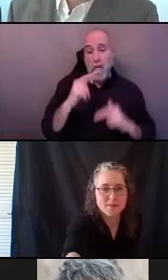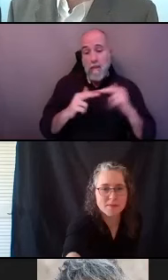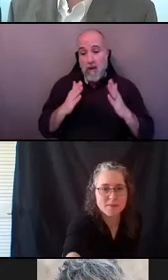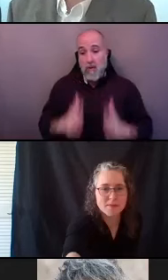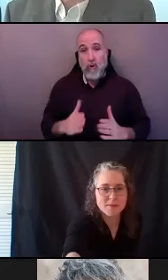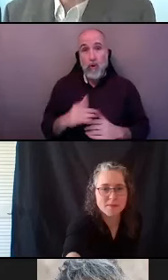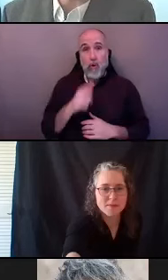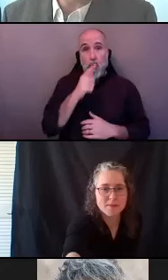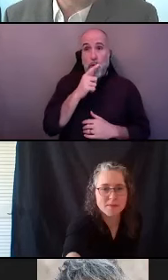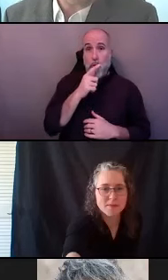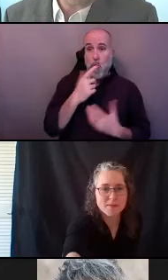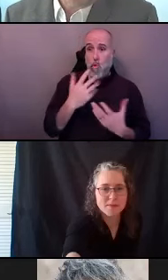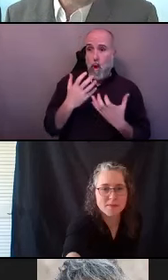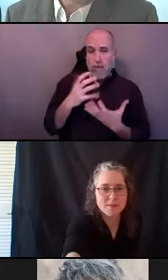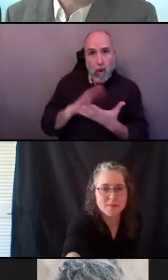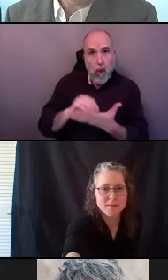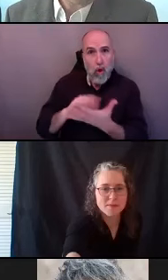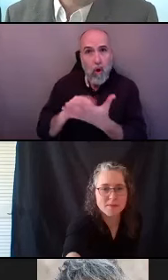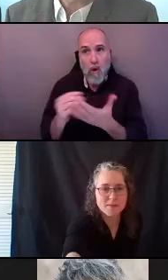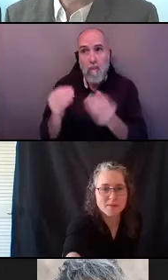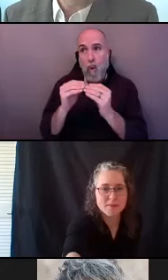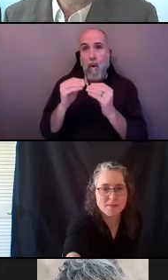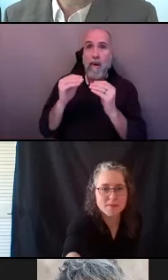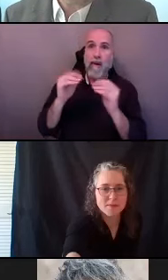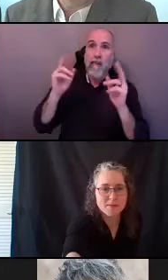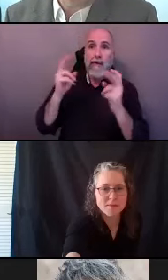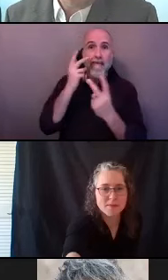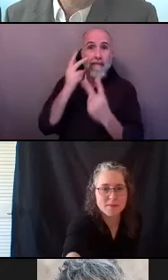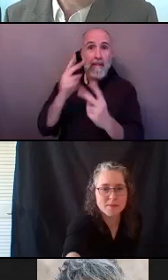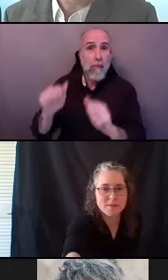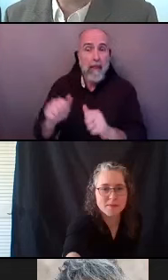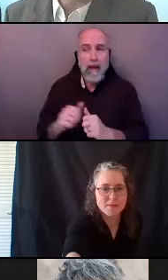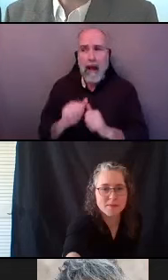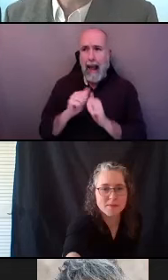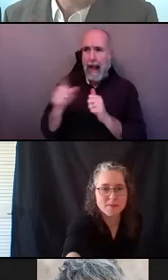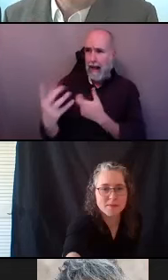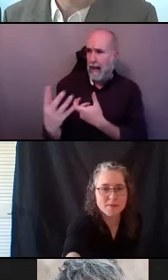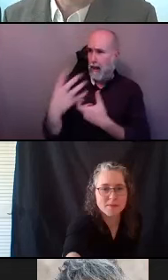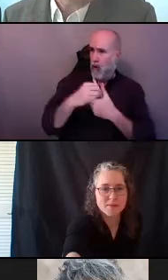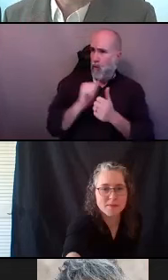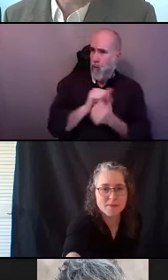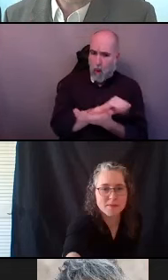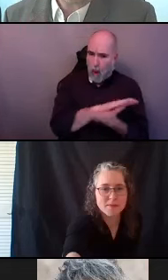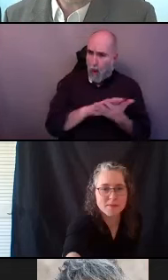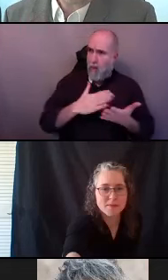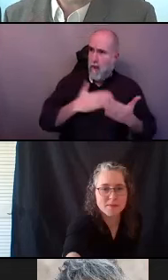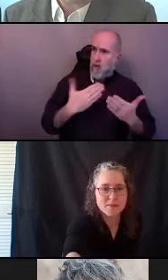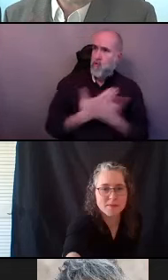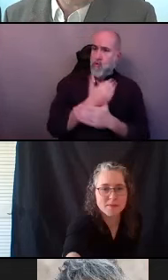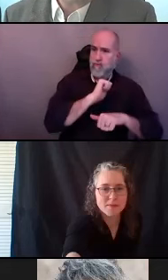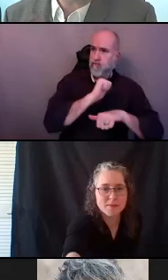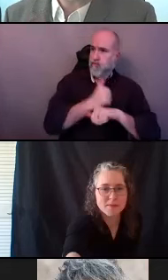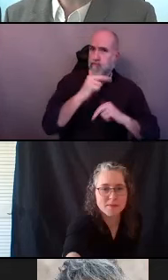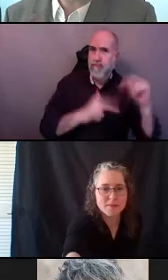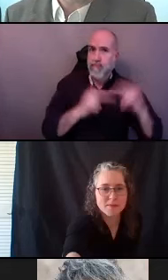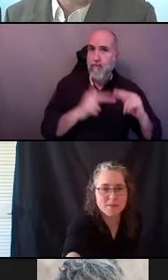who wants to learn more about visitability, how they incorporate in all of their new subdivisions. They